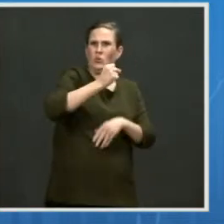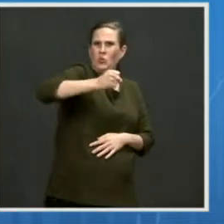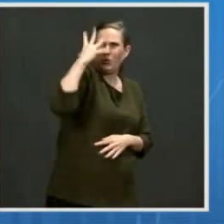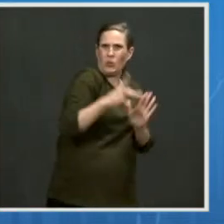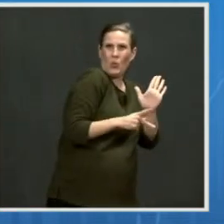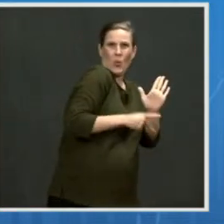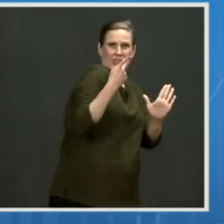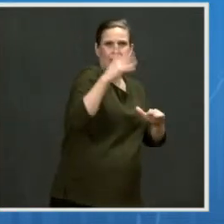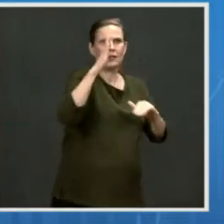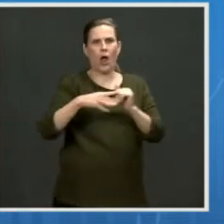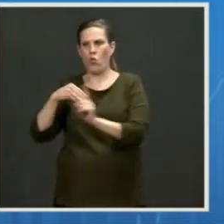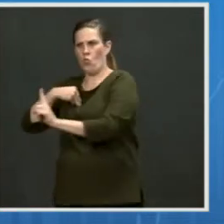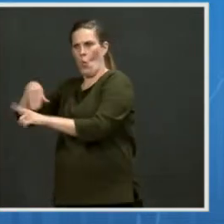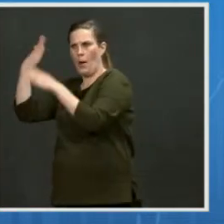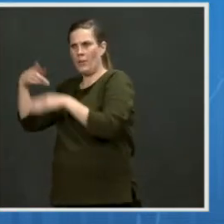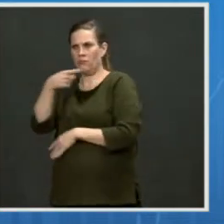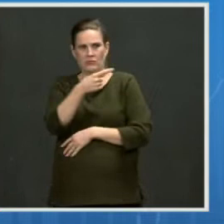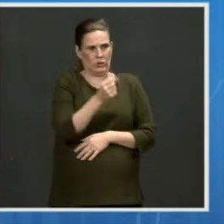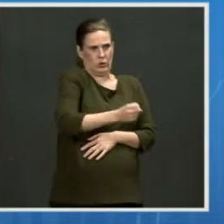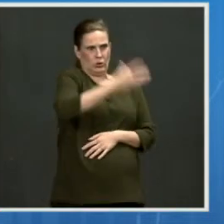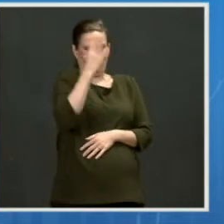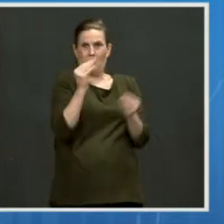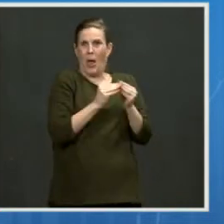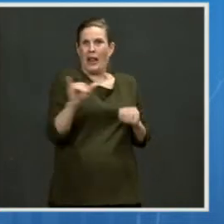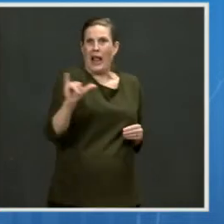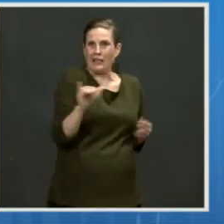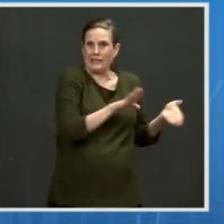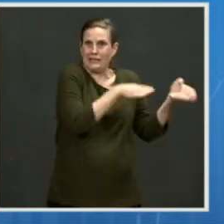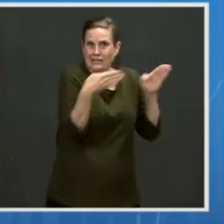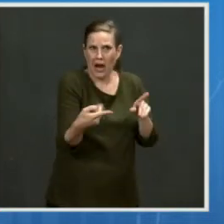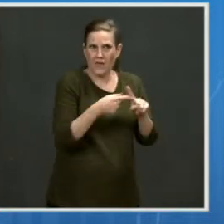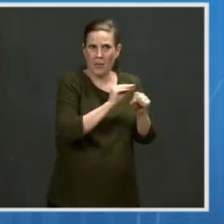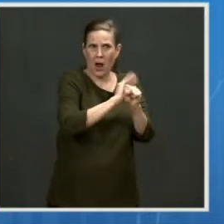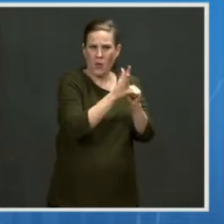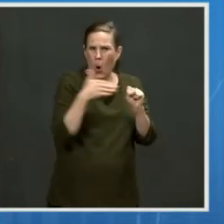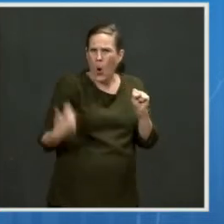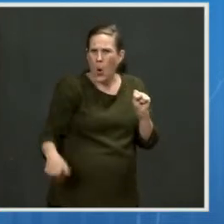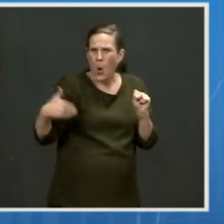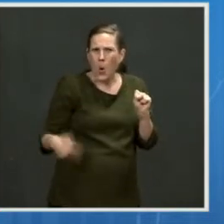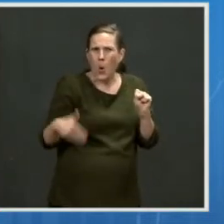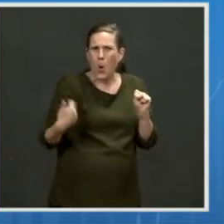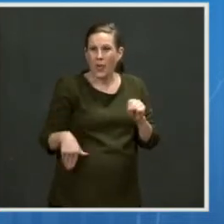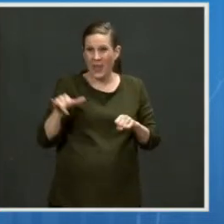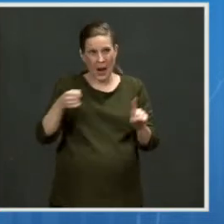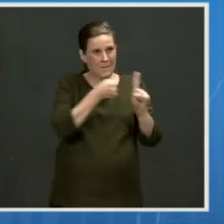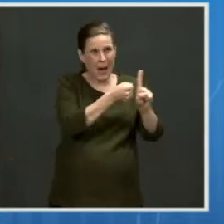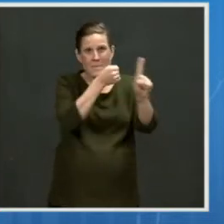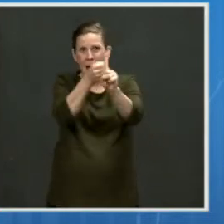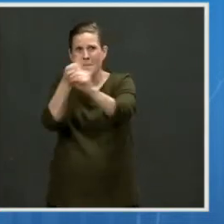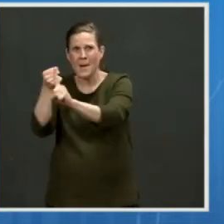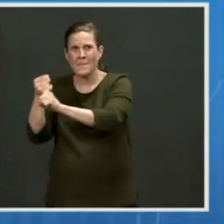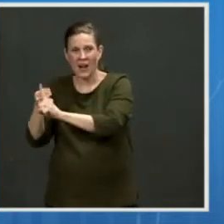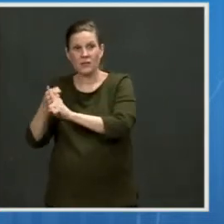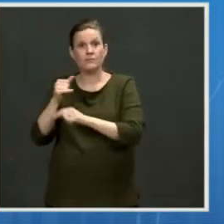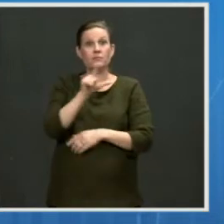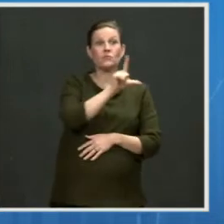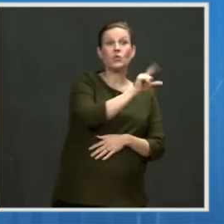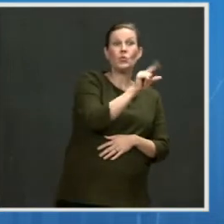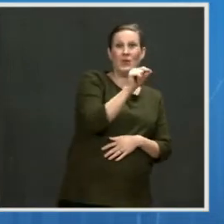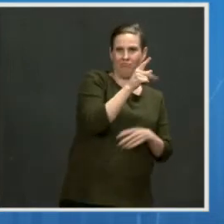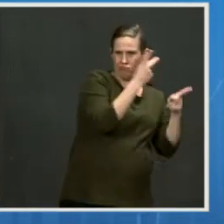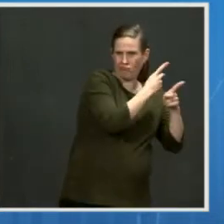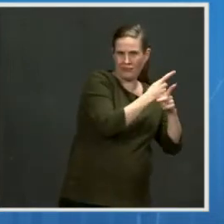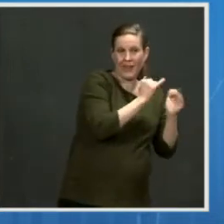Sadly, based on the current state of the pandemic, these impacts have remained in 2021, where we continue to see that communities of